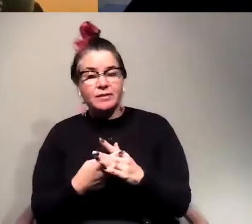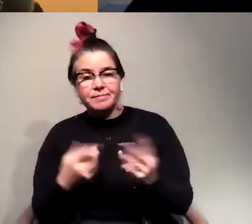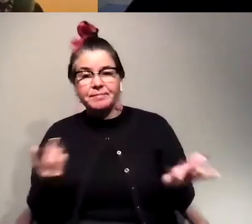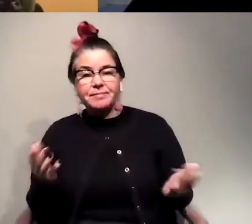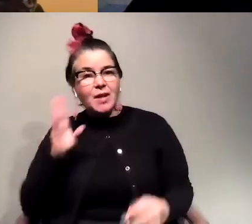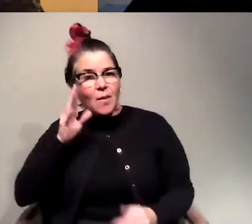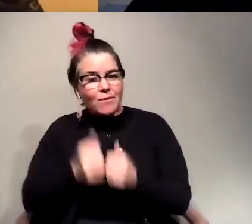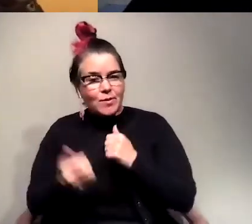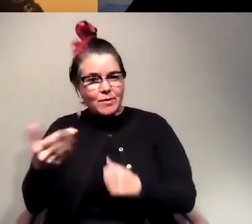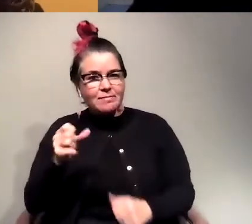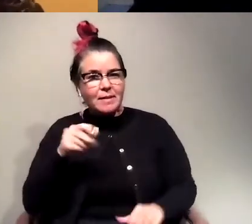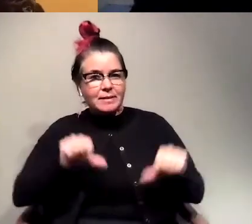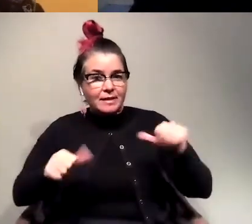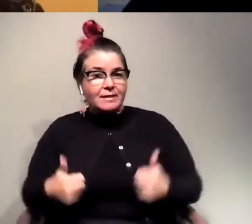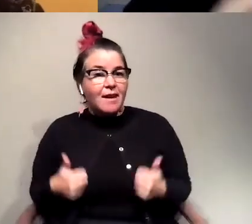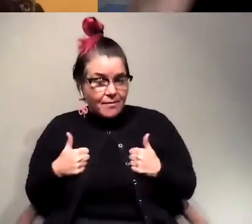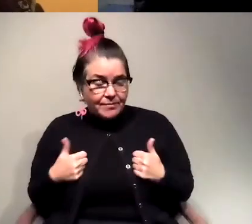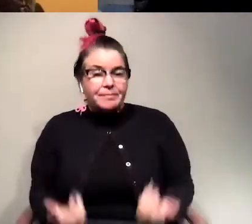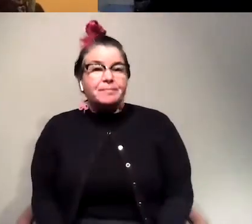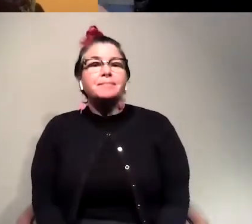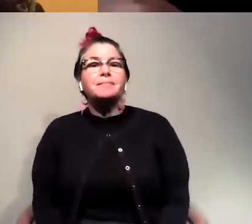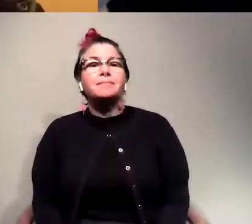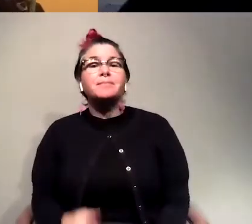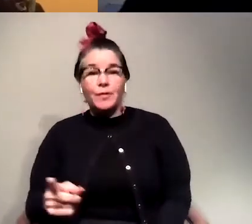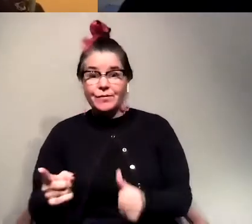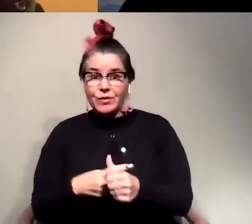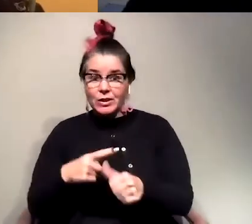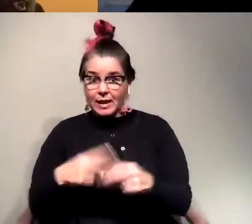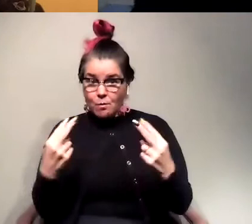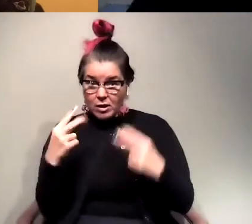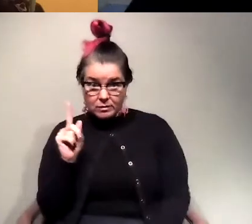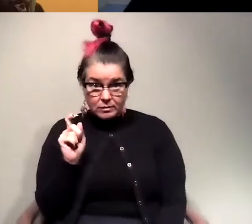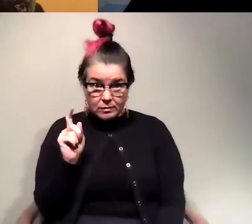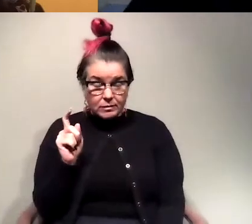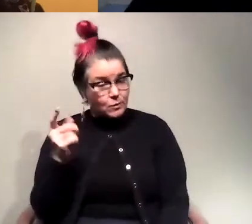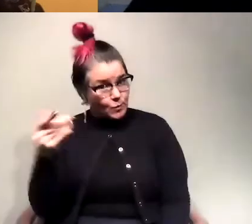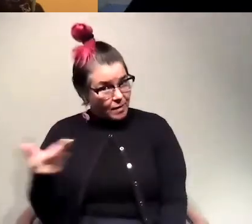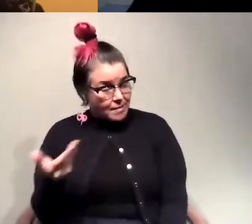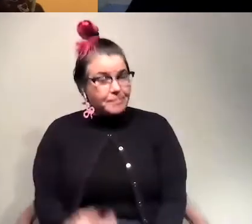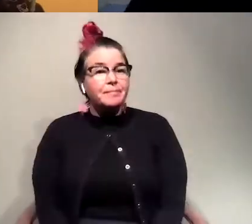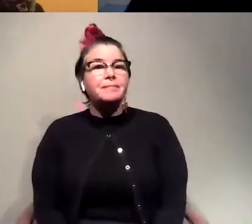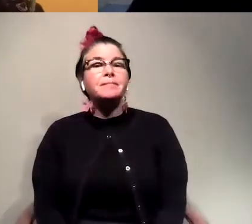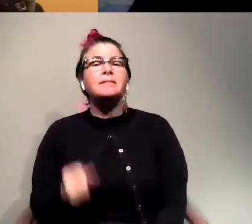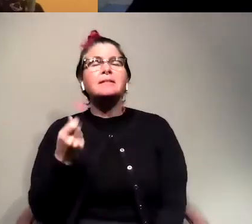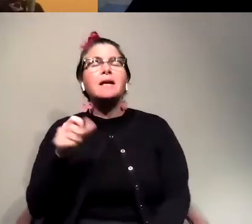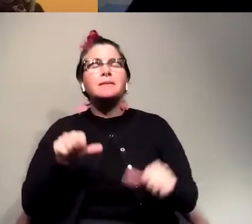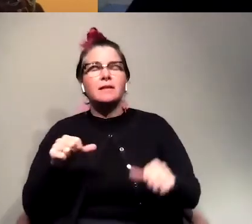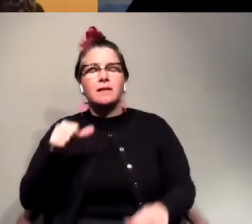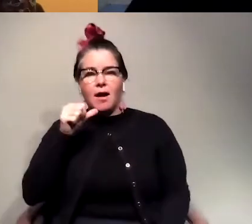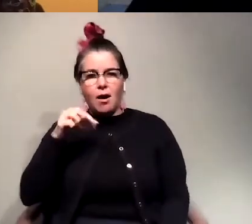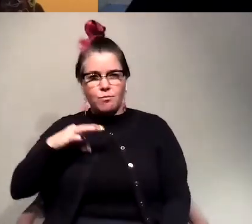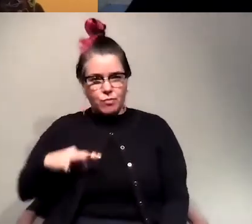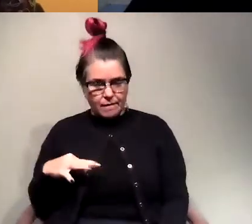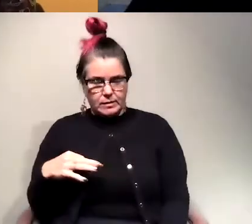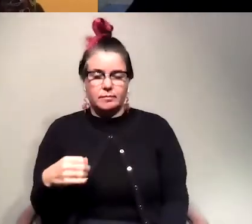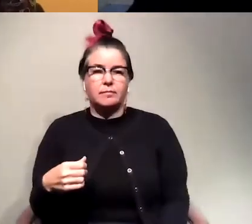hello everyone. Welcome to Skype a Scientist Live. If this is your first time at Skype a Scientist Live, welcome. Skype a Scientist is a nonprofit, and